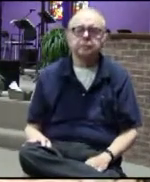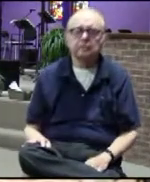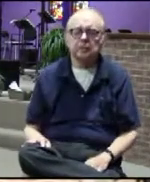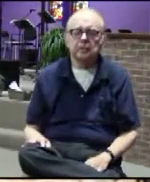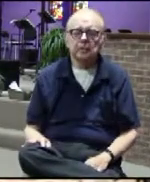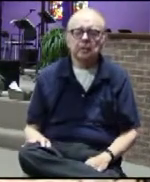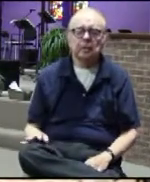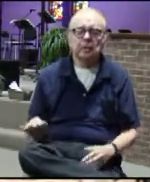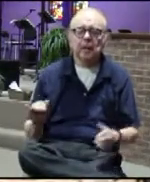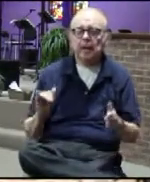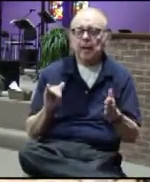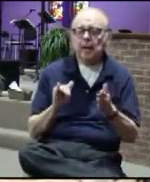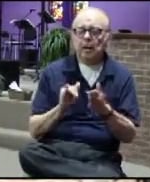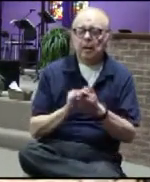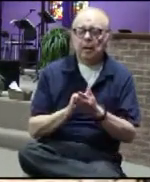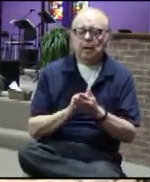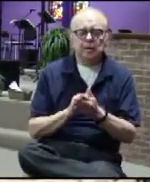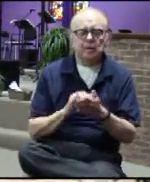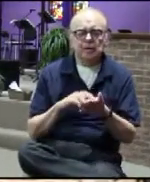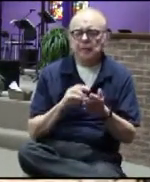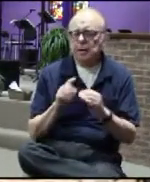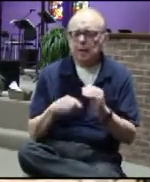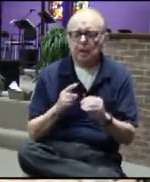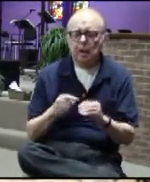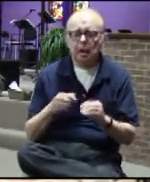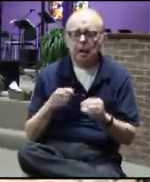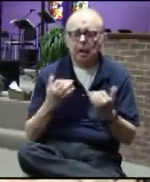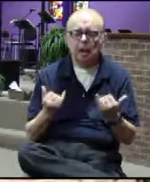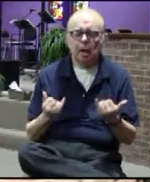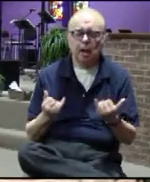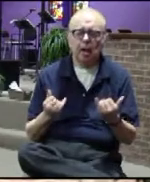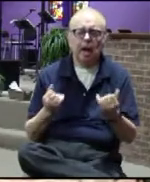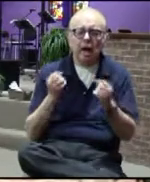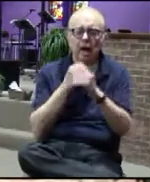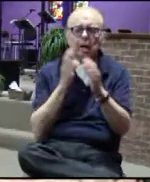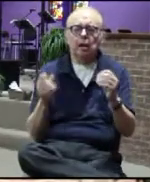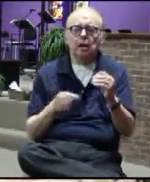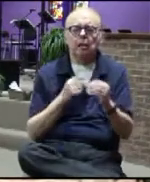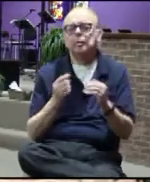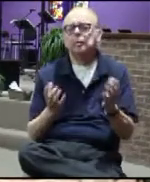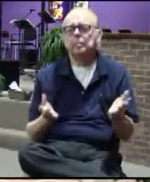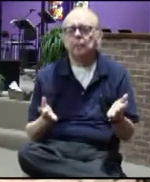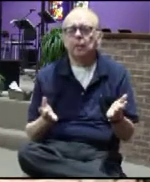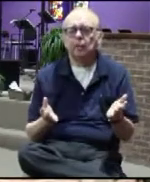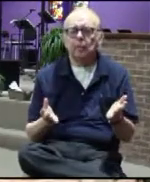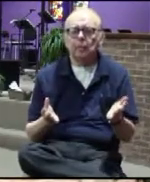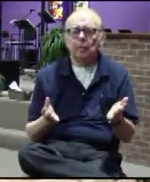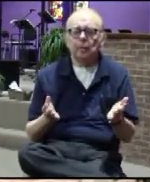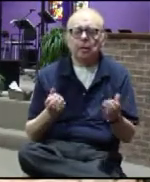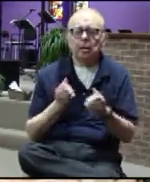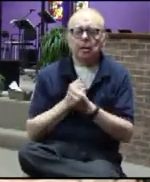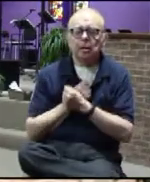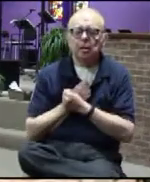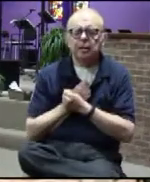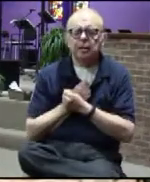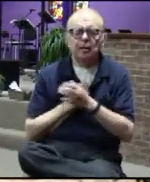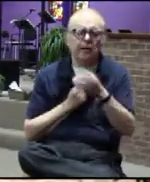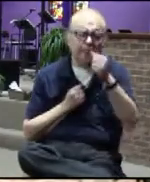And this is what this is all about. Today, it's imagining about a loving father.